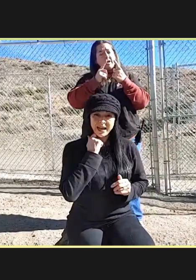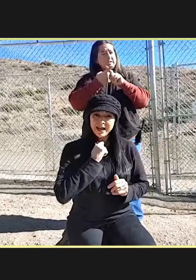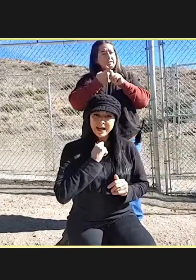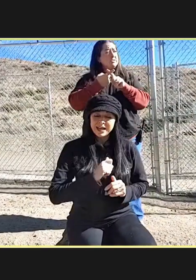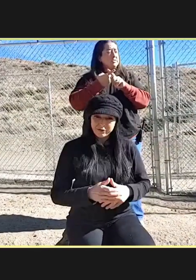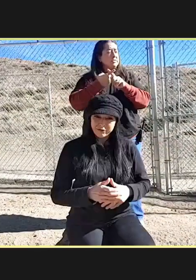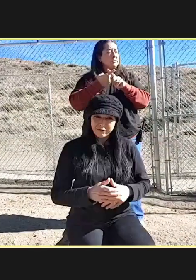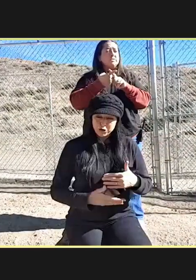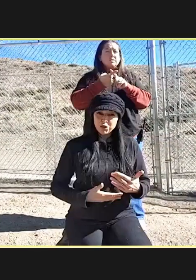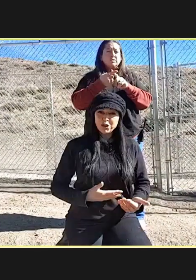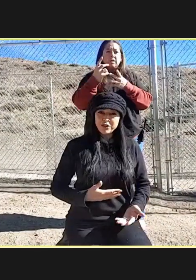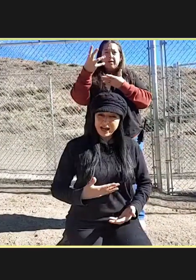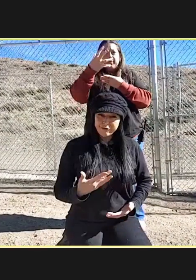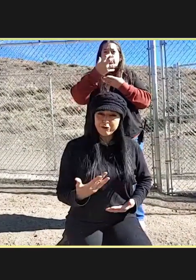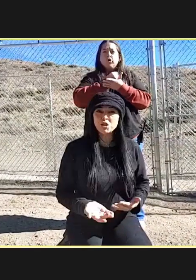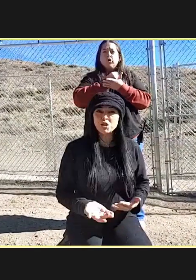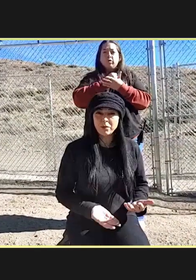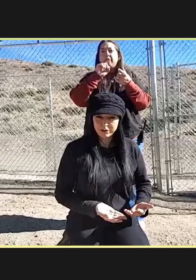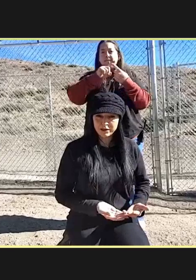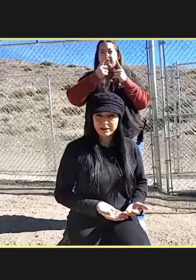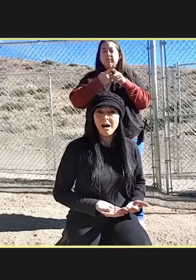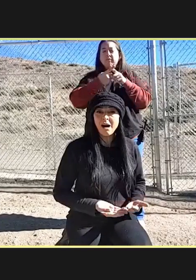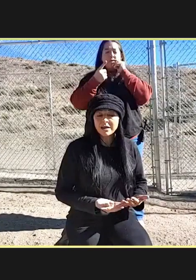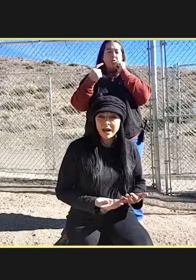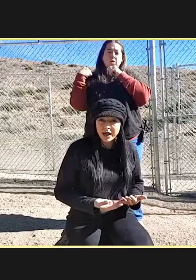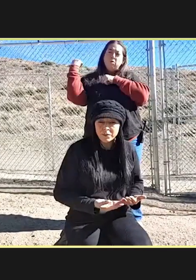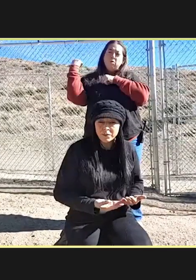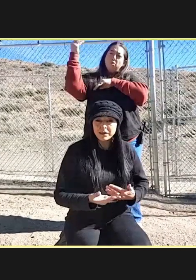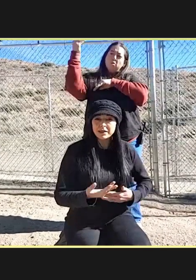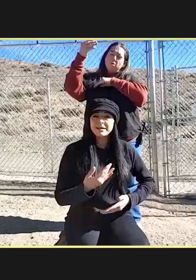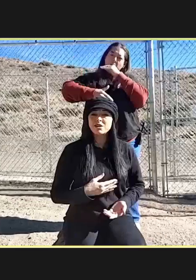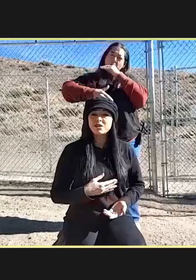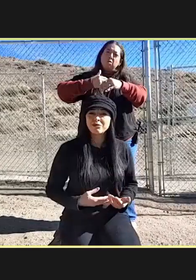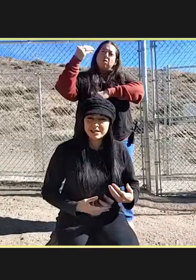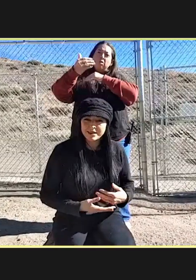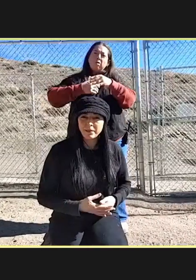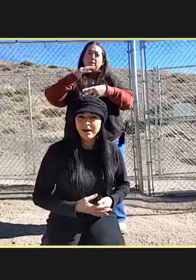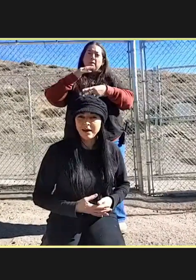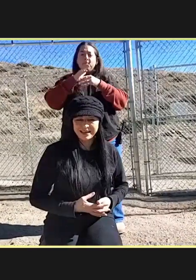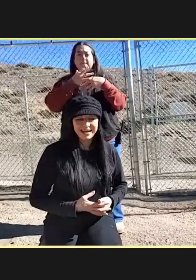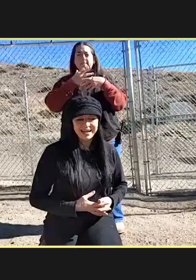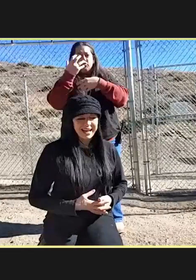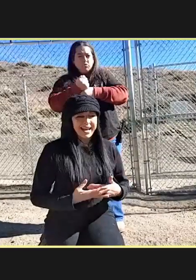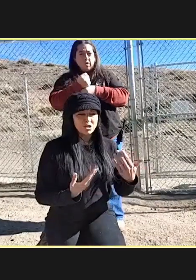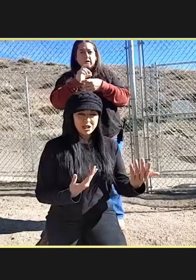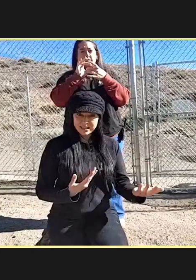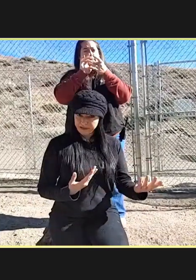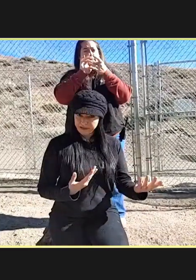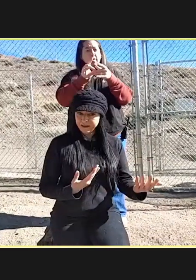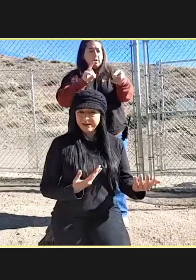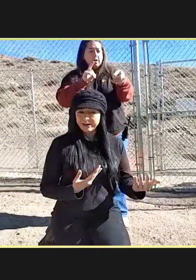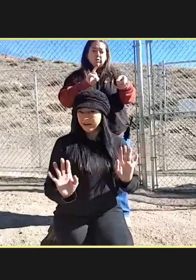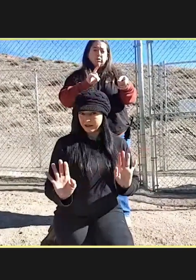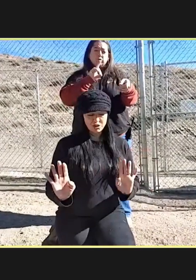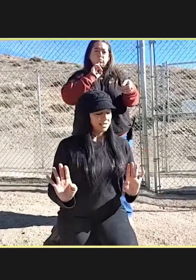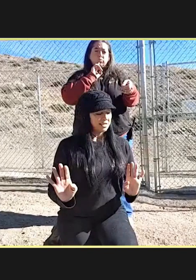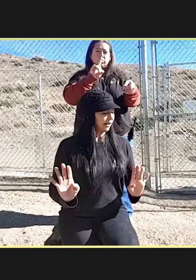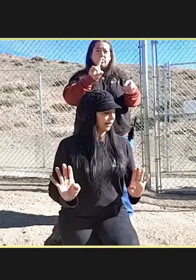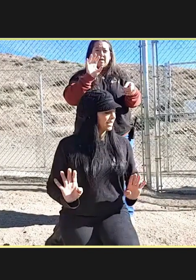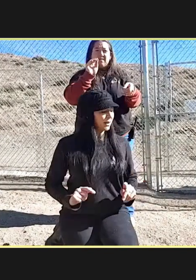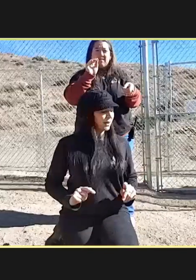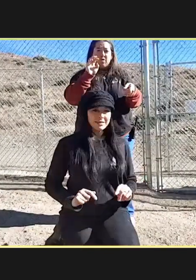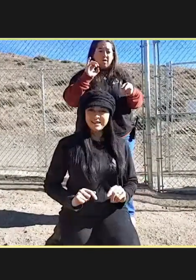becoming friends. And you have to earn that friendship over a long time, building that trust and that bond. And